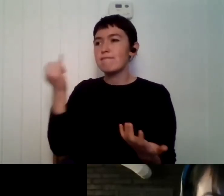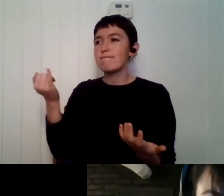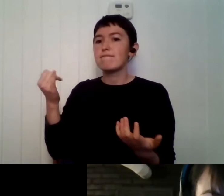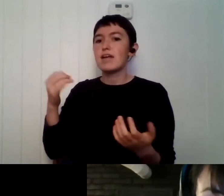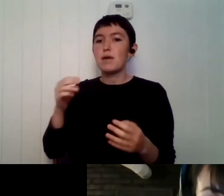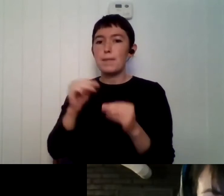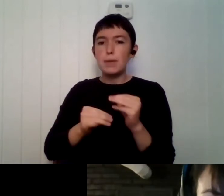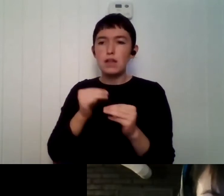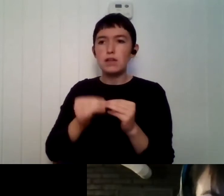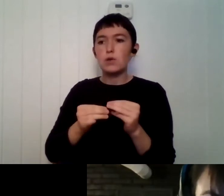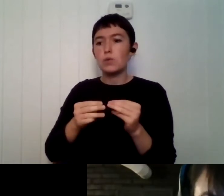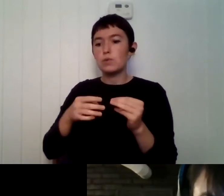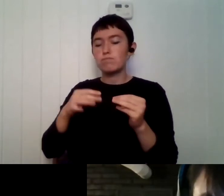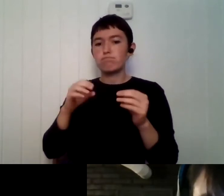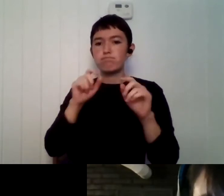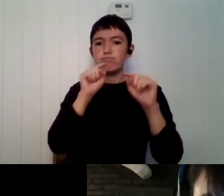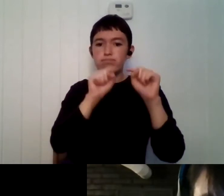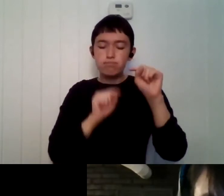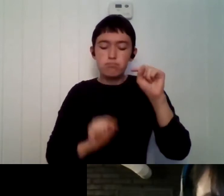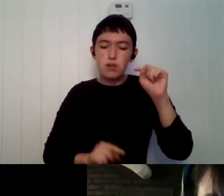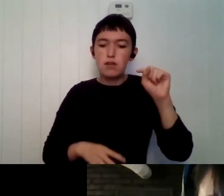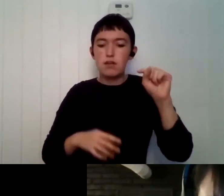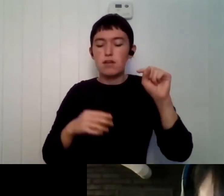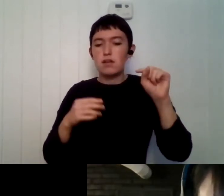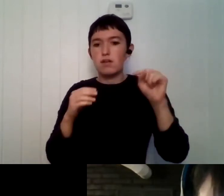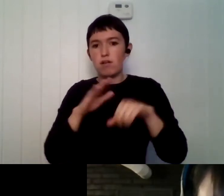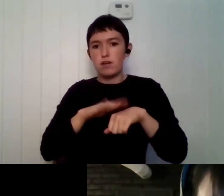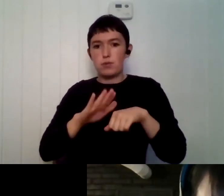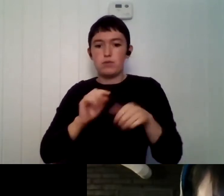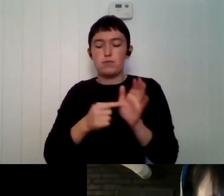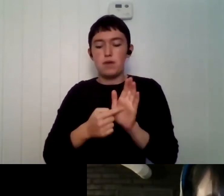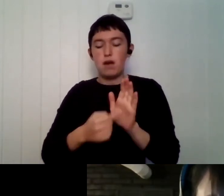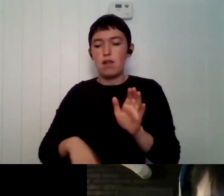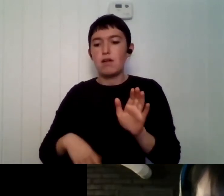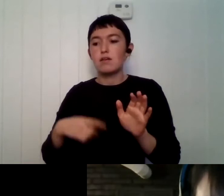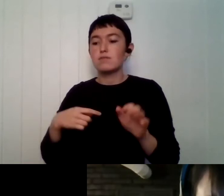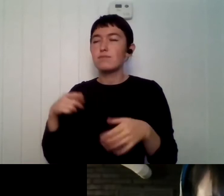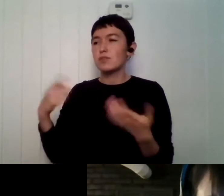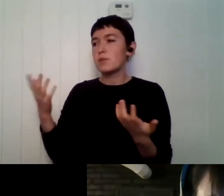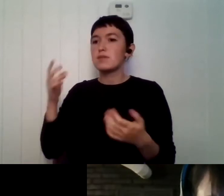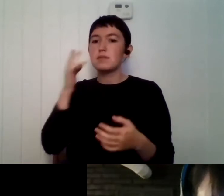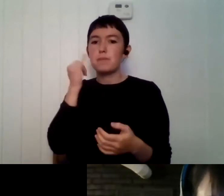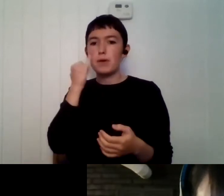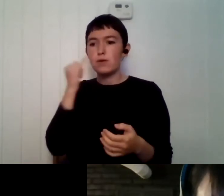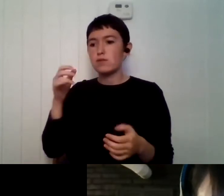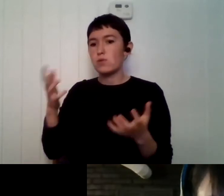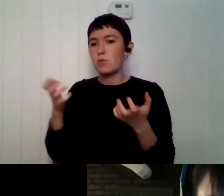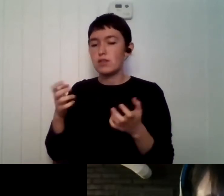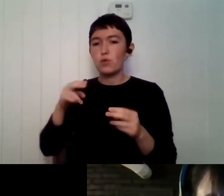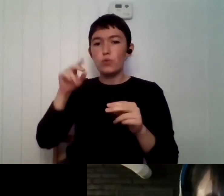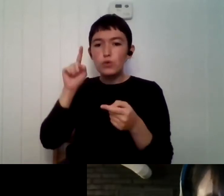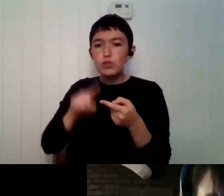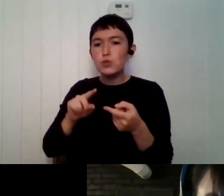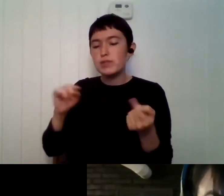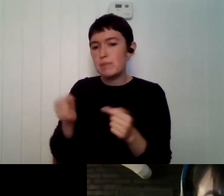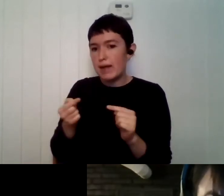trying to reduce pain in a way that isn't addictive, for example, and you come up with 100 possible options. How many of